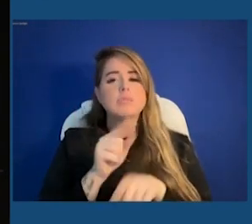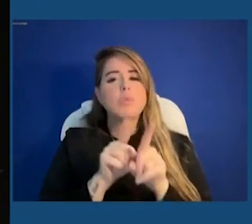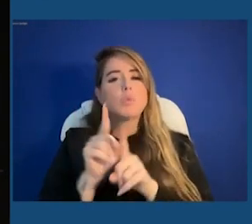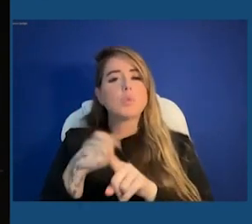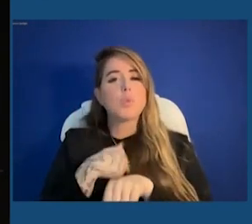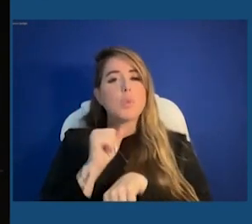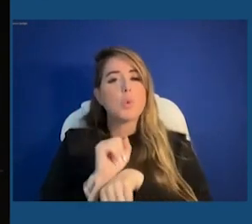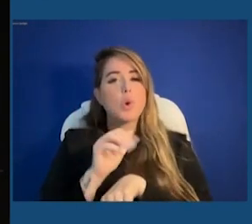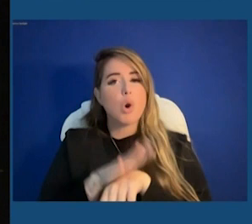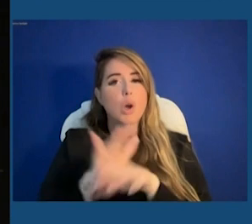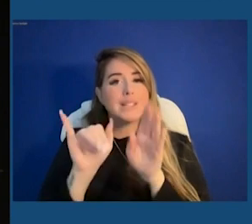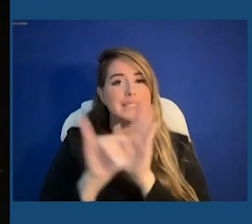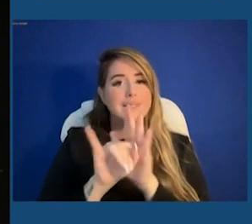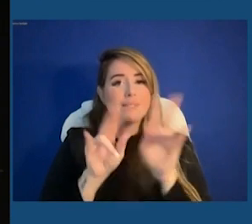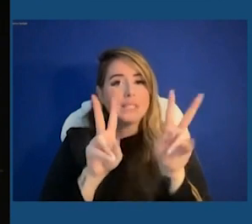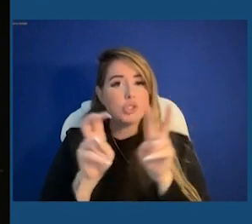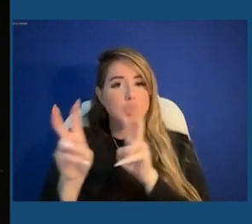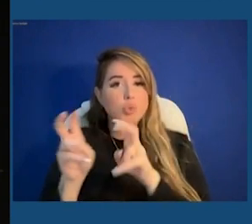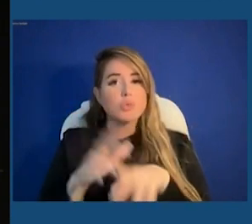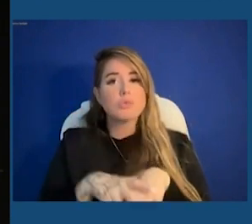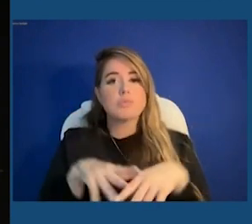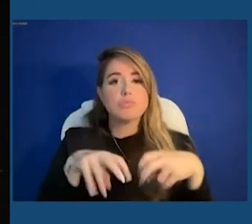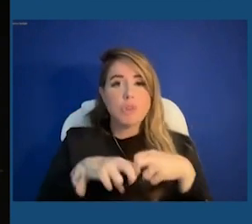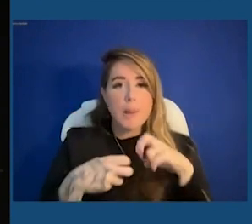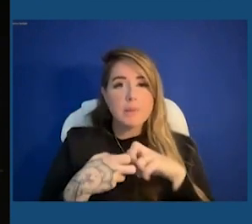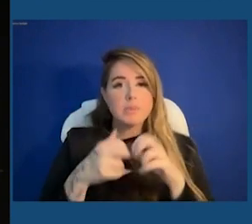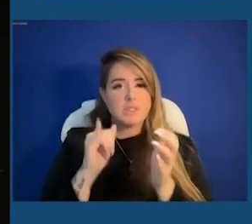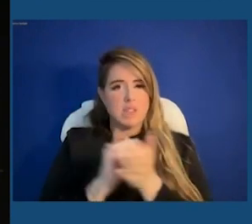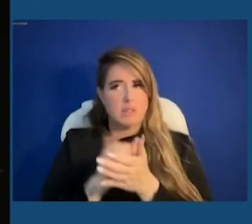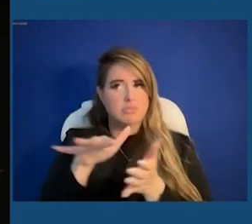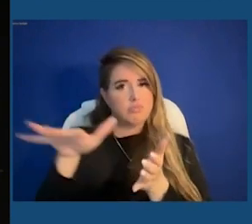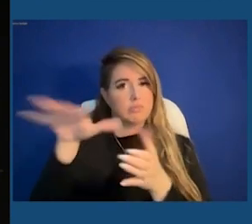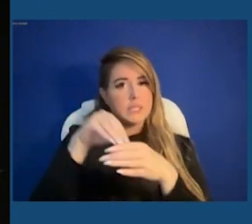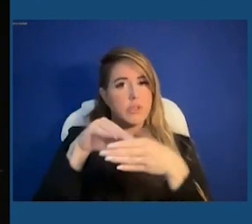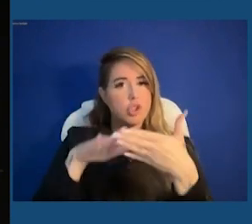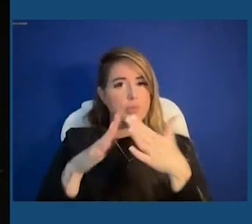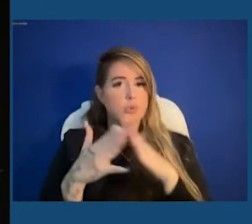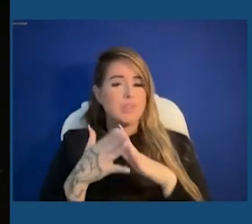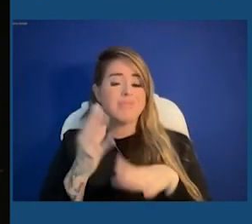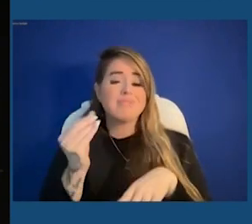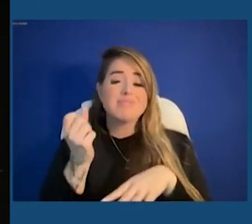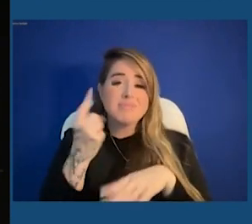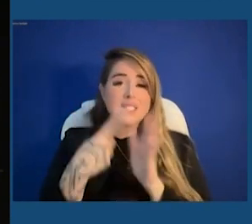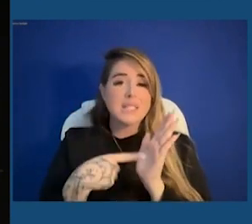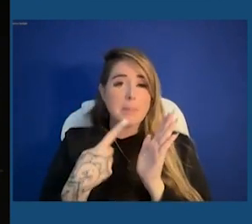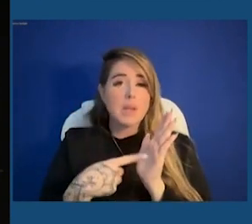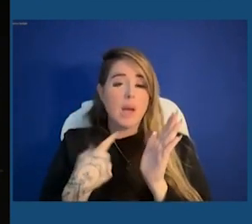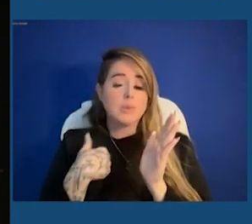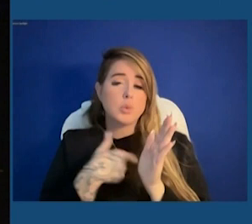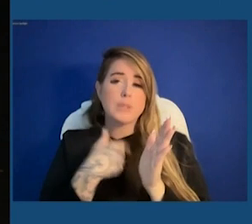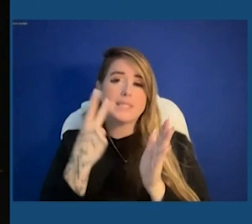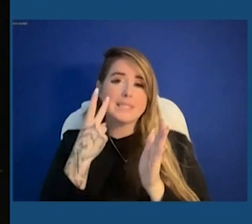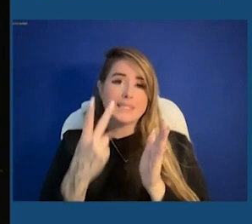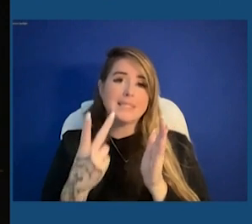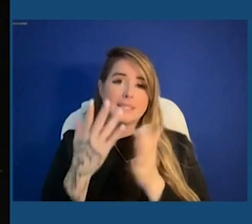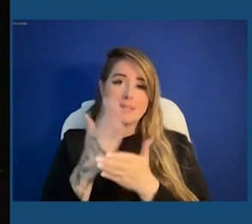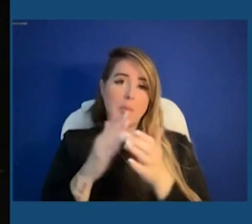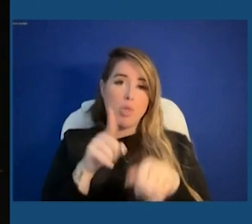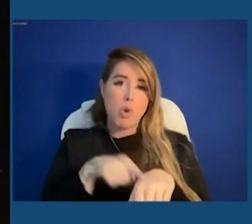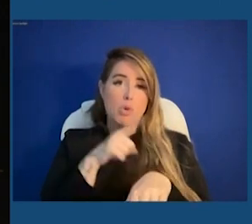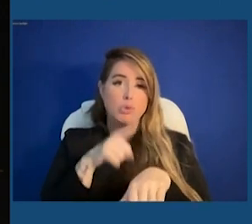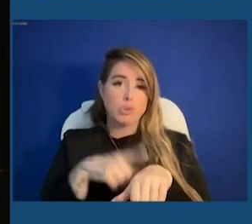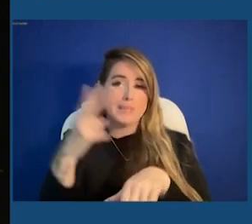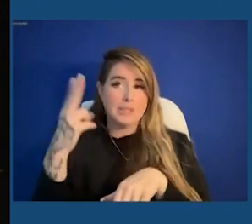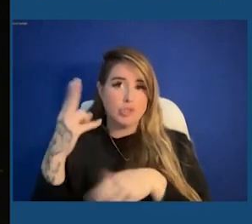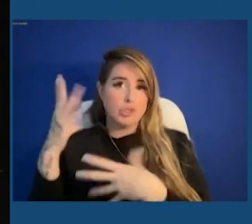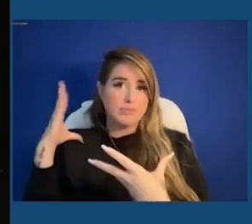identifying issues, problems that are in the community, and sometimes dispelling some long-term histories that